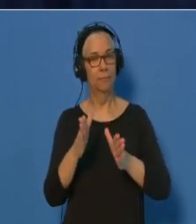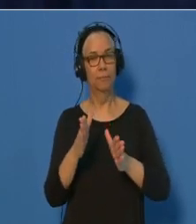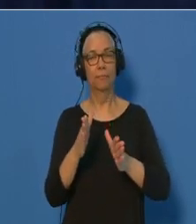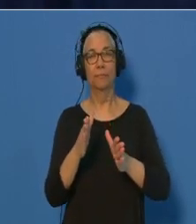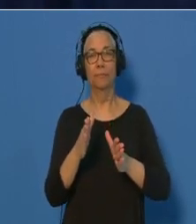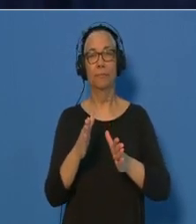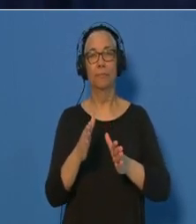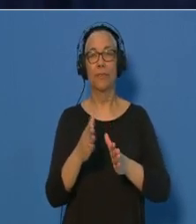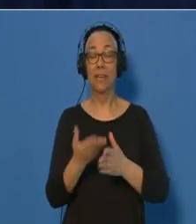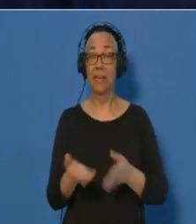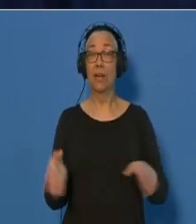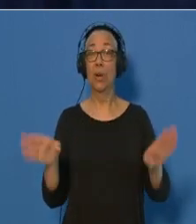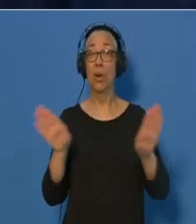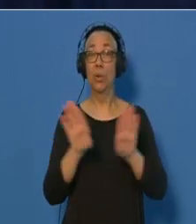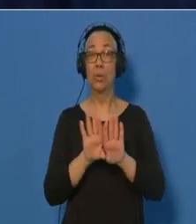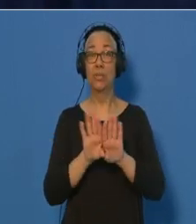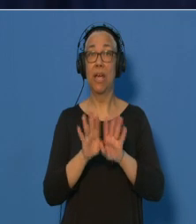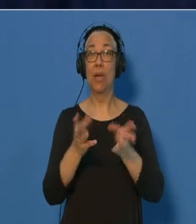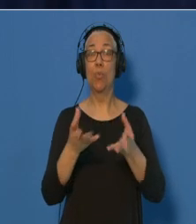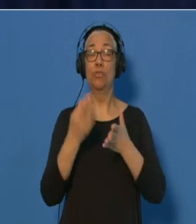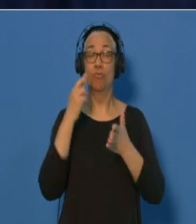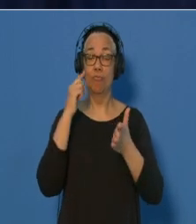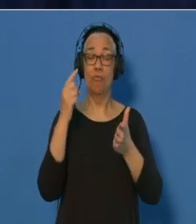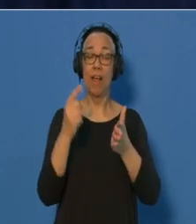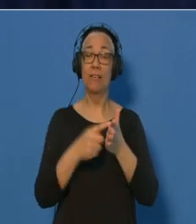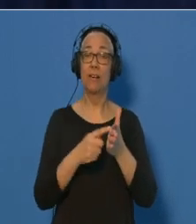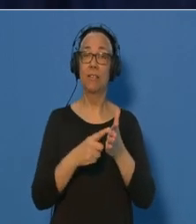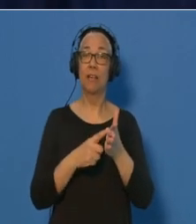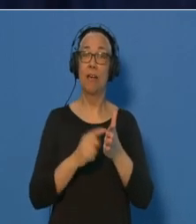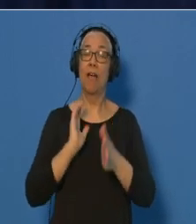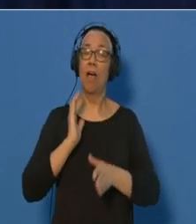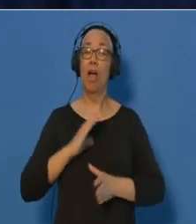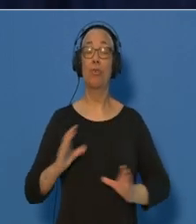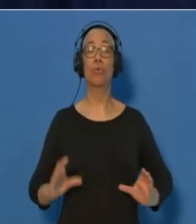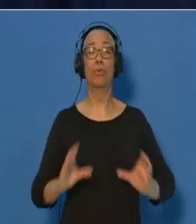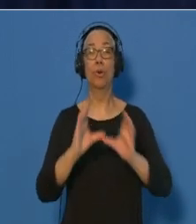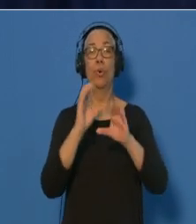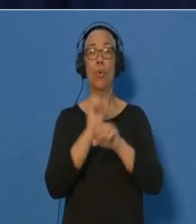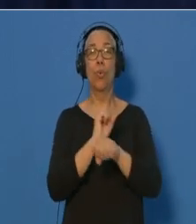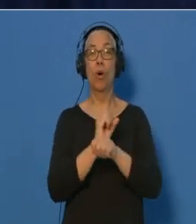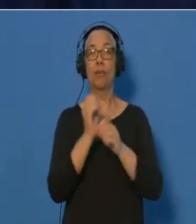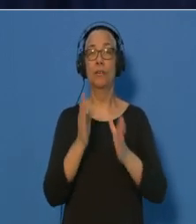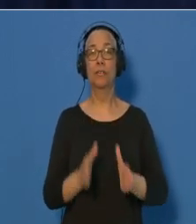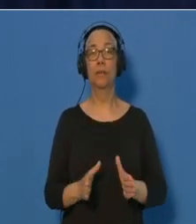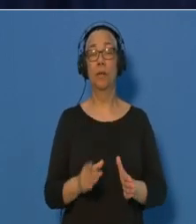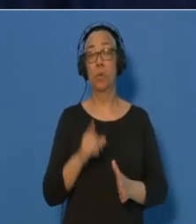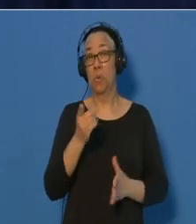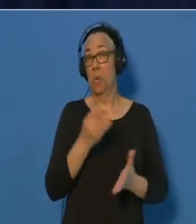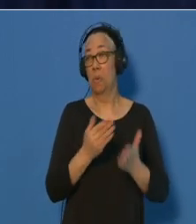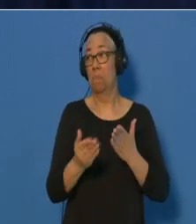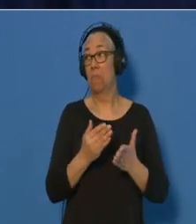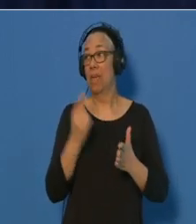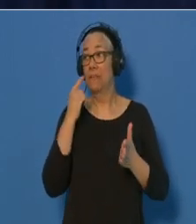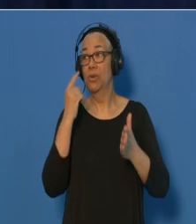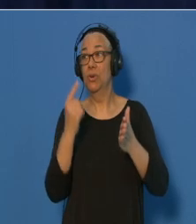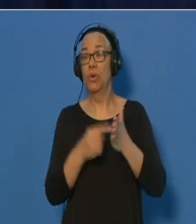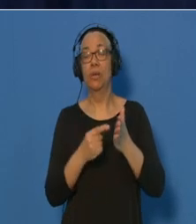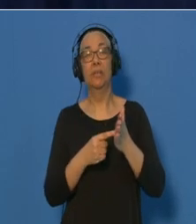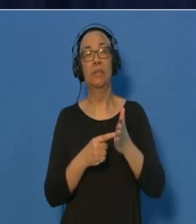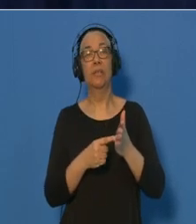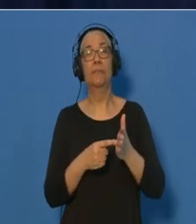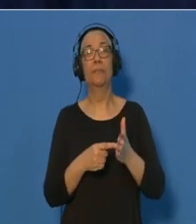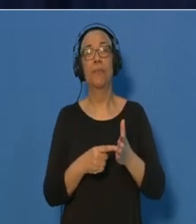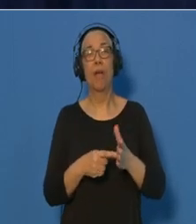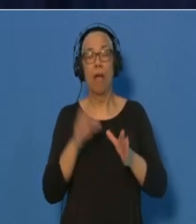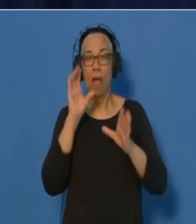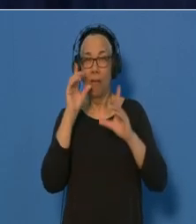In closing, I would like to recognize our essential and critical workers. You may have noticed some photographs here at the press